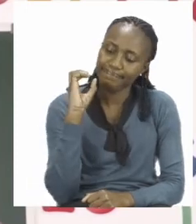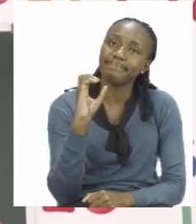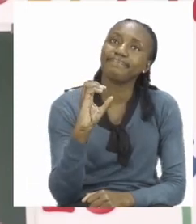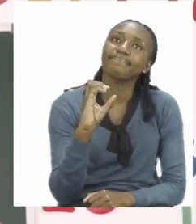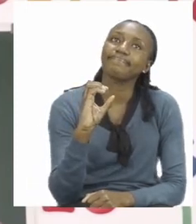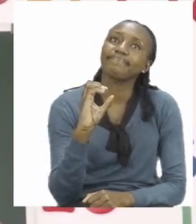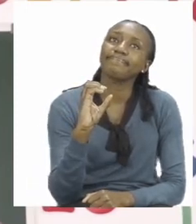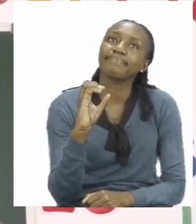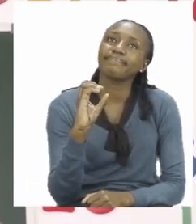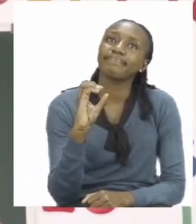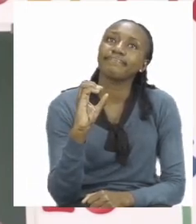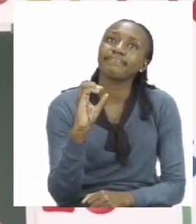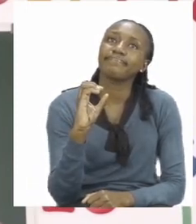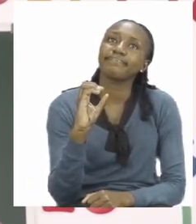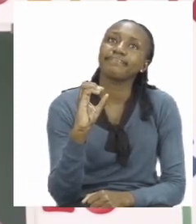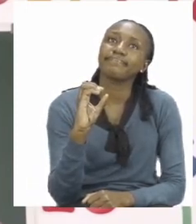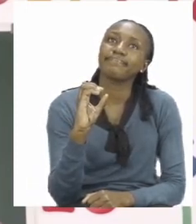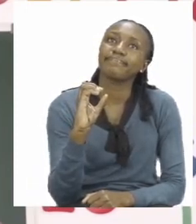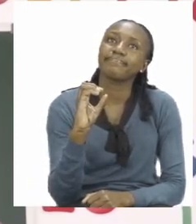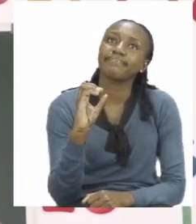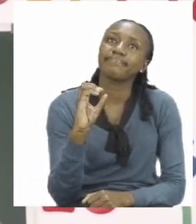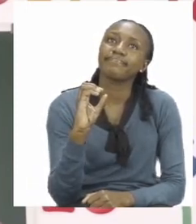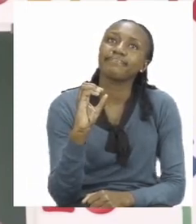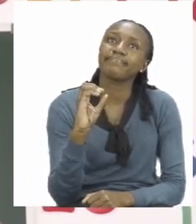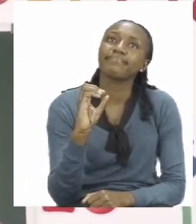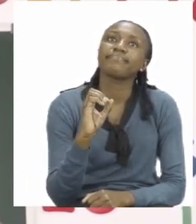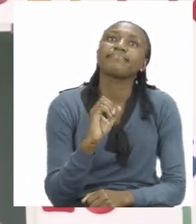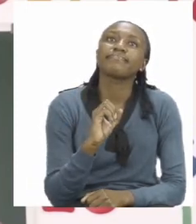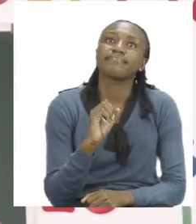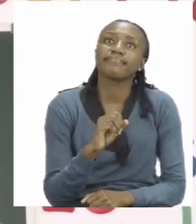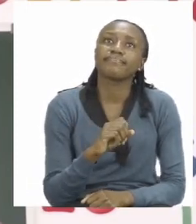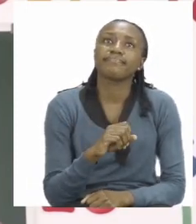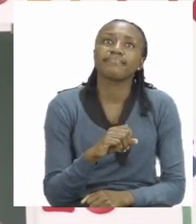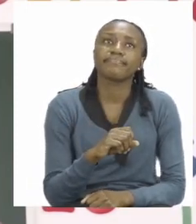20 cents. And that can be 2